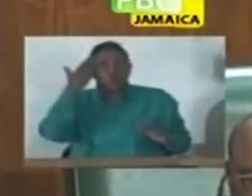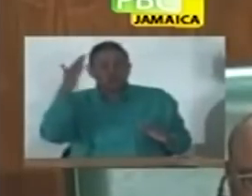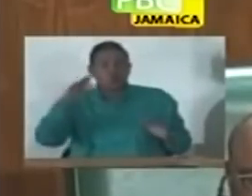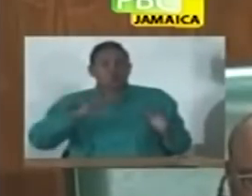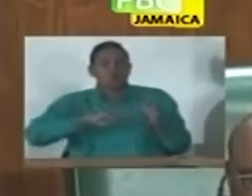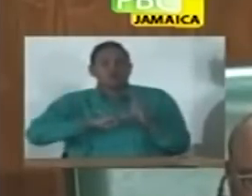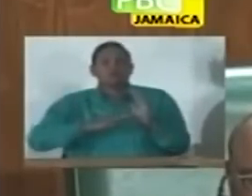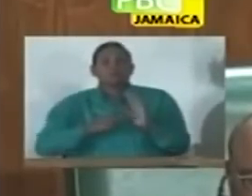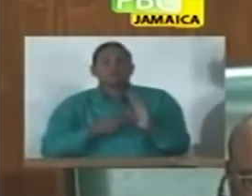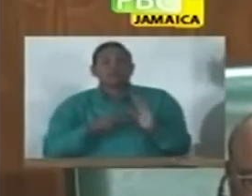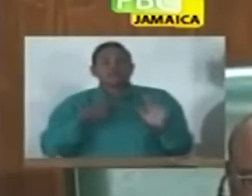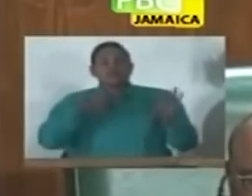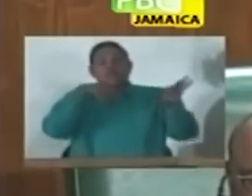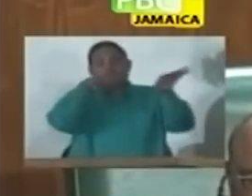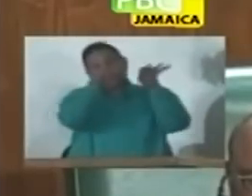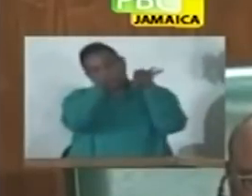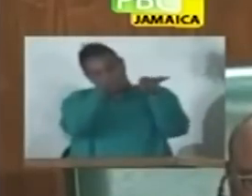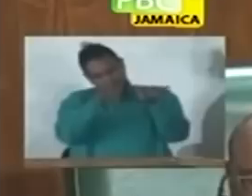But let me put it this way.